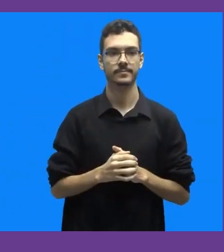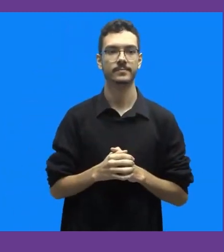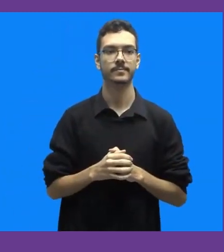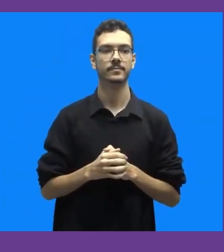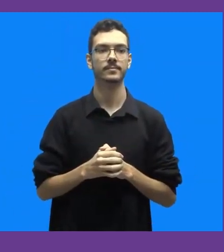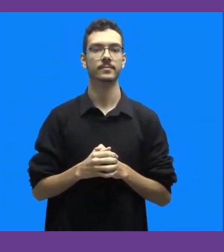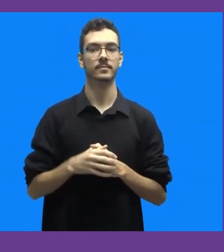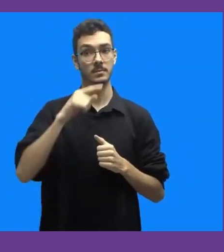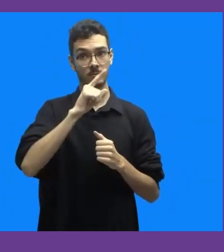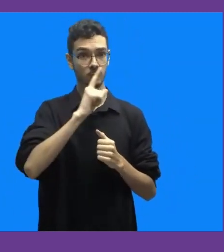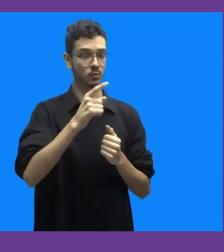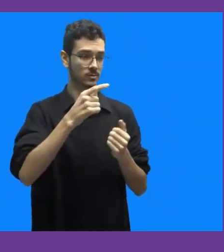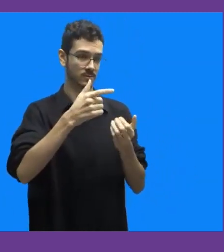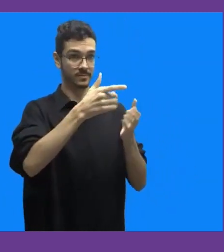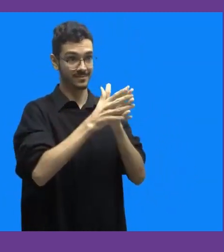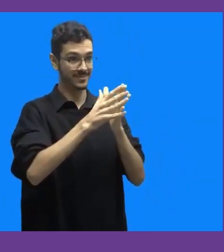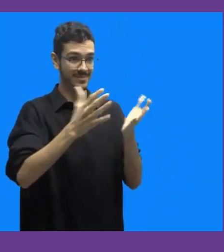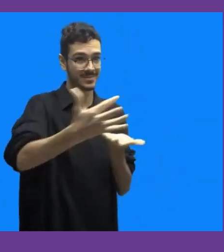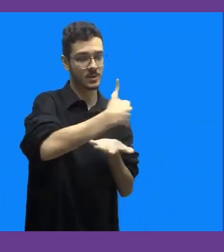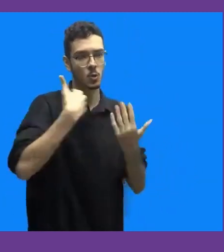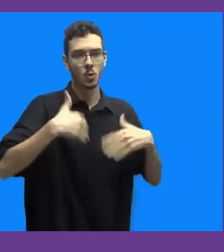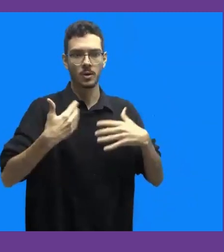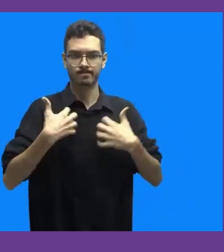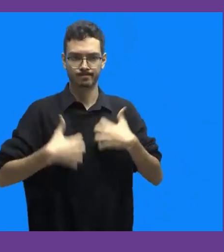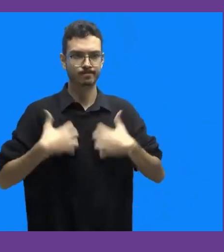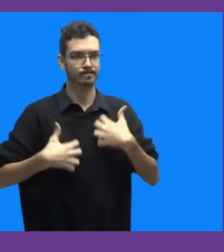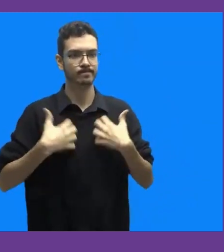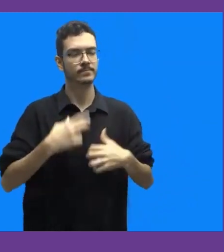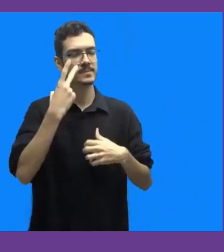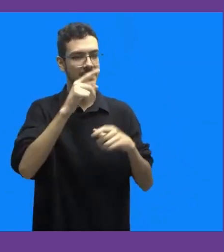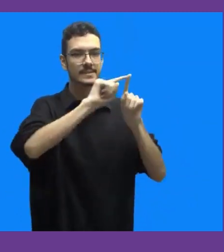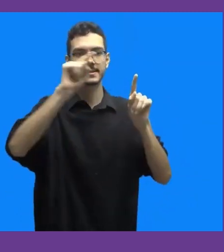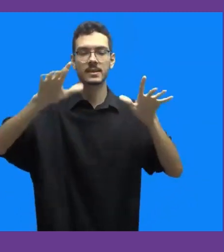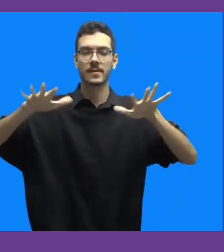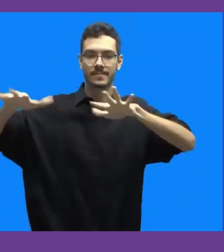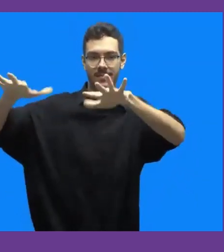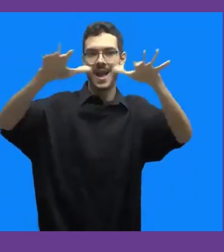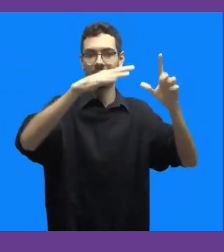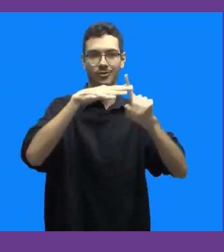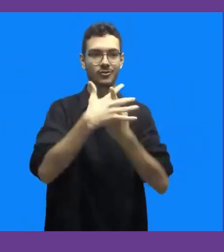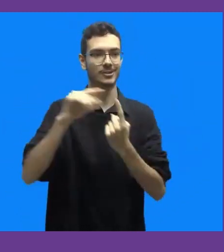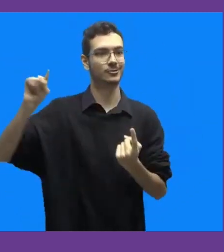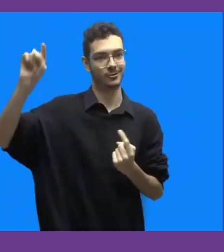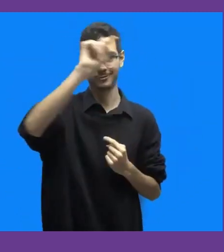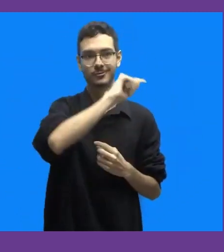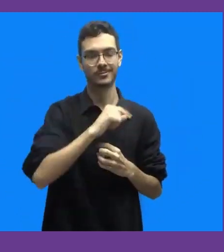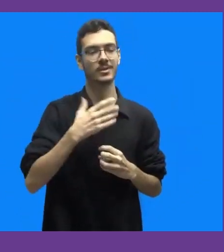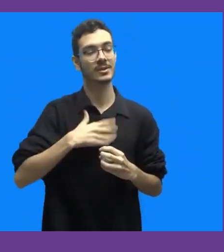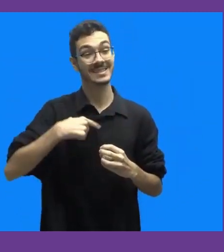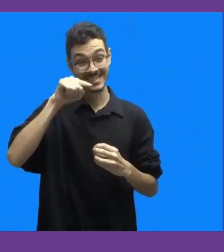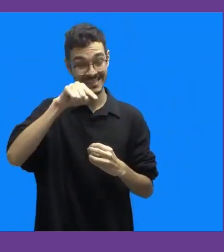everyone has the same thing and we try to build to be the same everywhere. That's not good. I